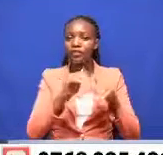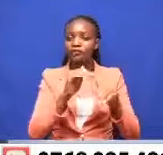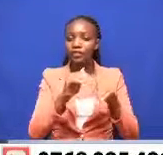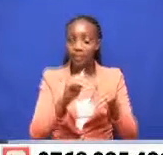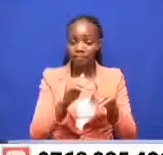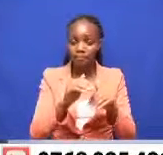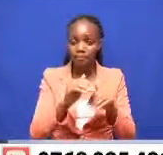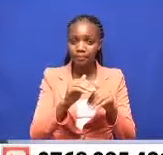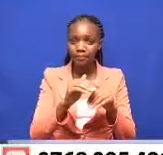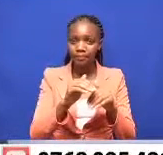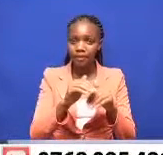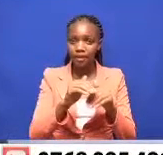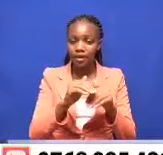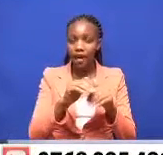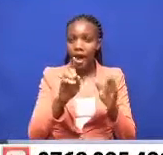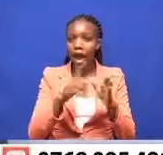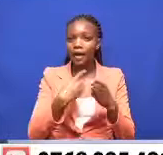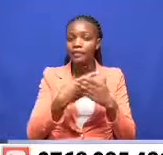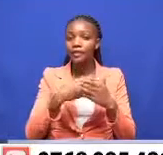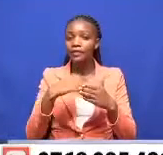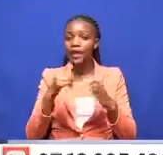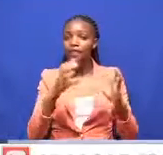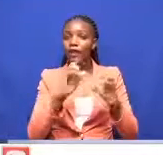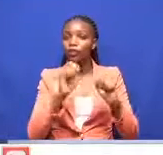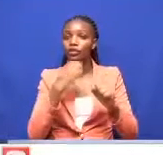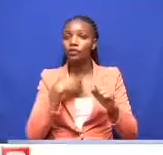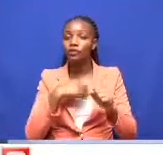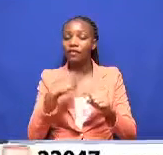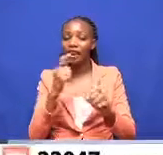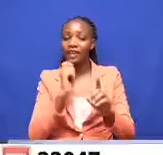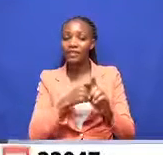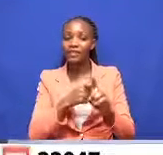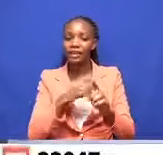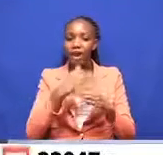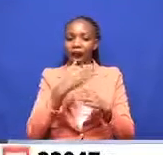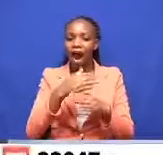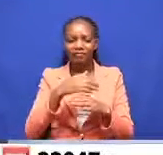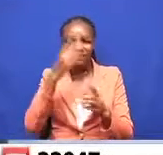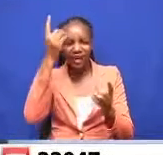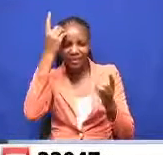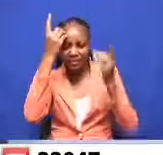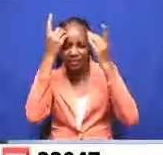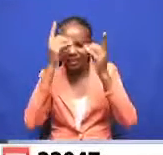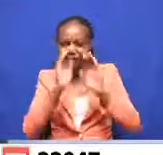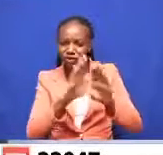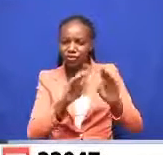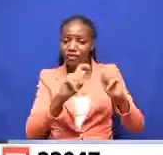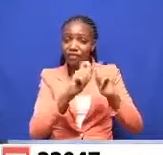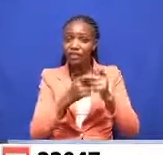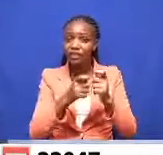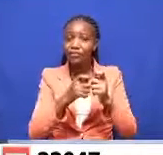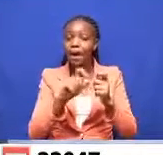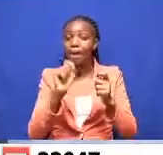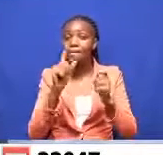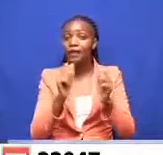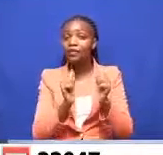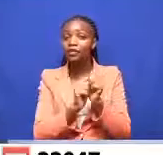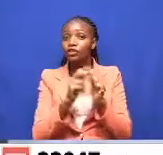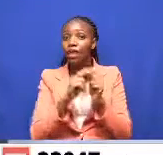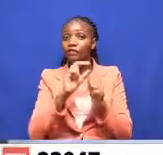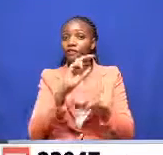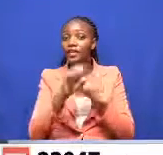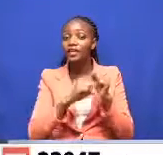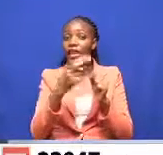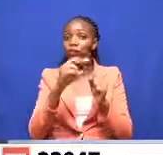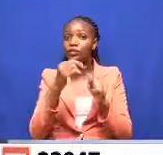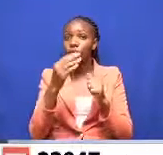another term after making a U-turn on his decision to leave the club in December 2019. The 70-year-old recently claimed that the